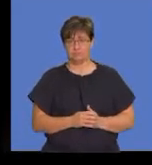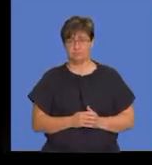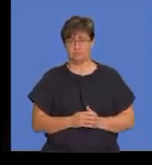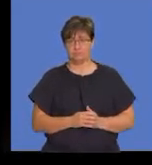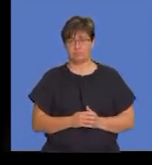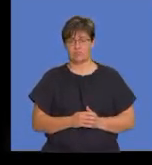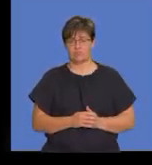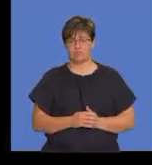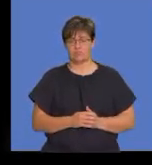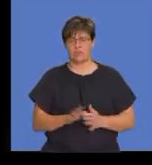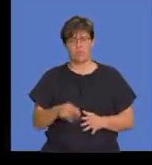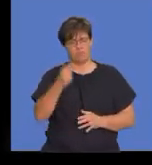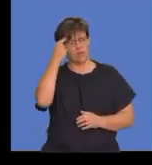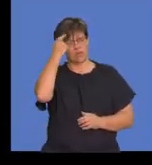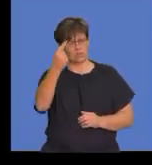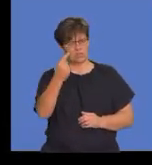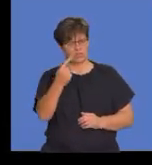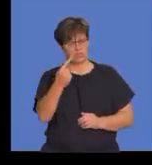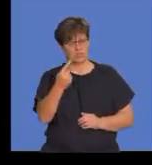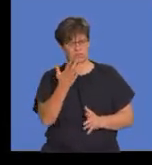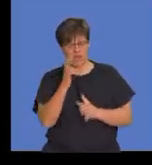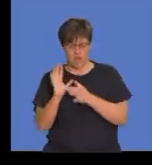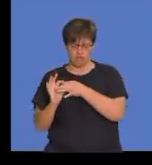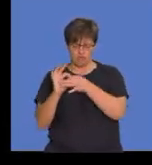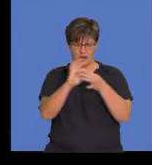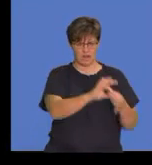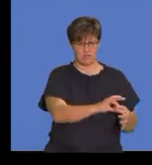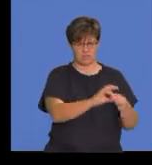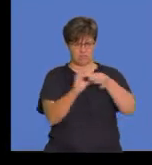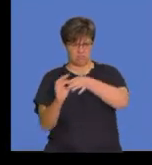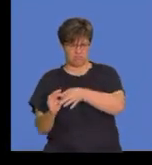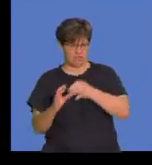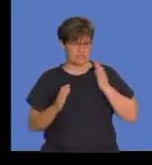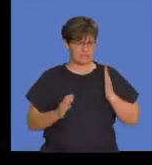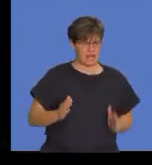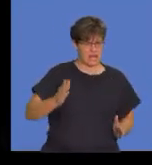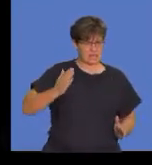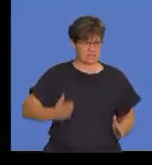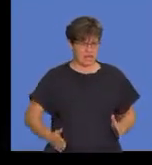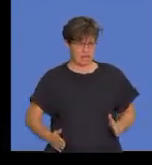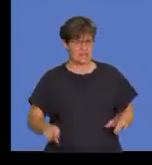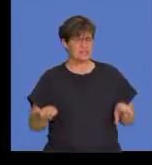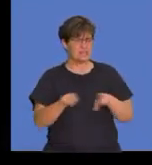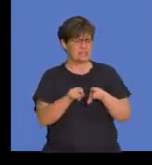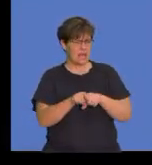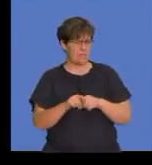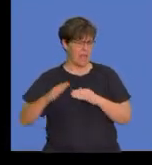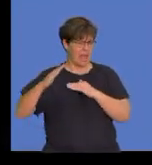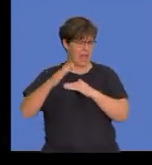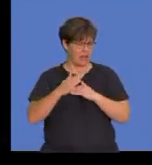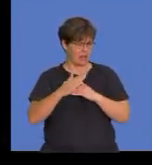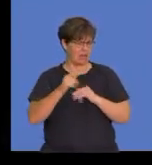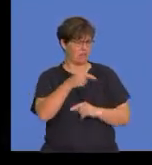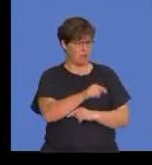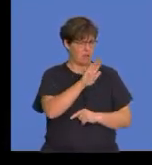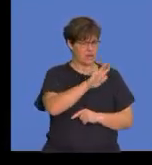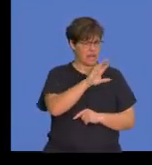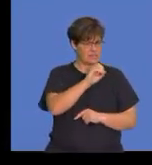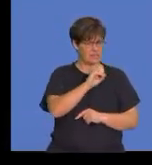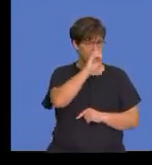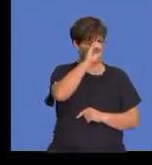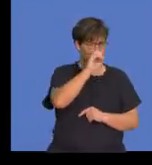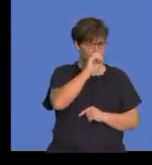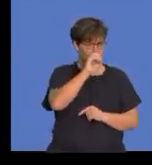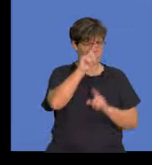Also, have you now thought about if there is a relationship between the sides and the angles of a right-angled